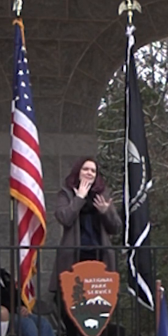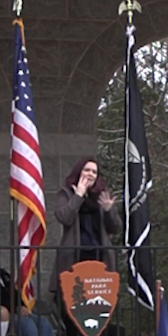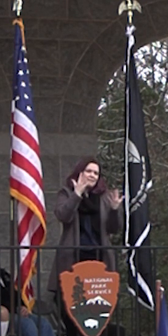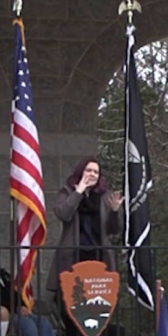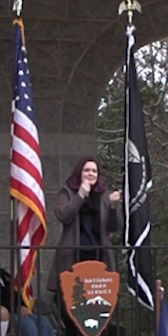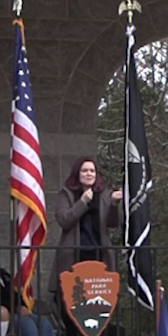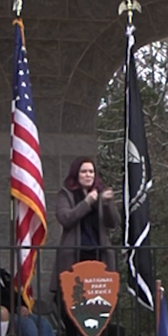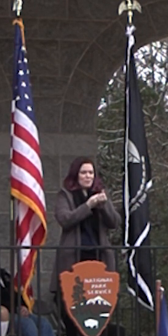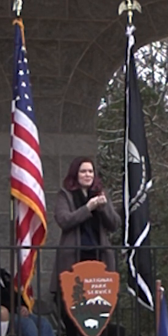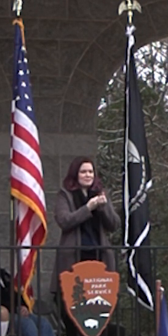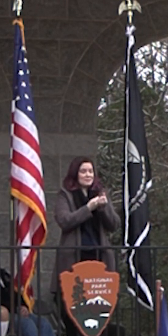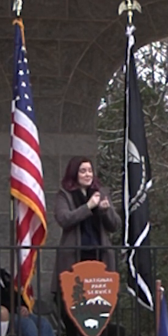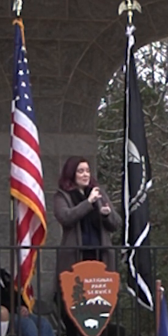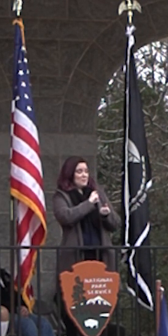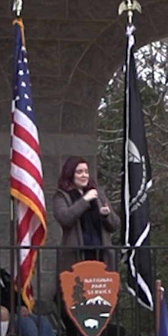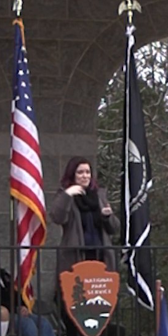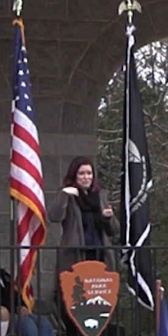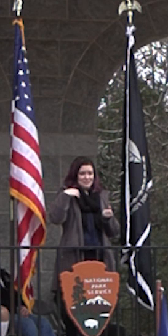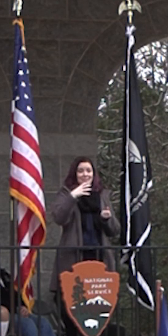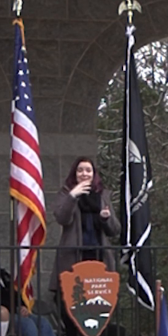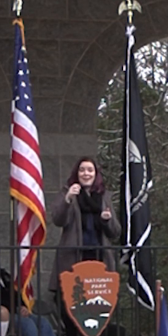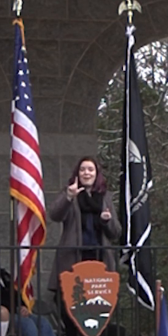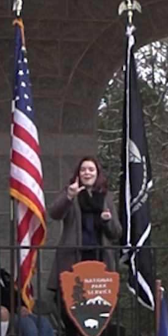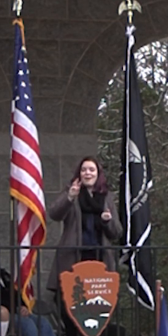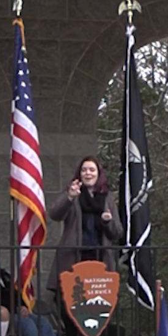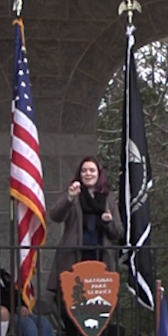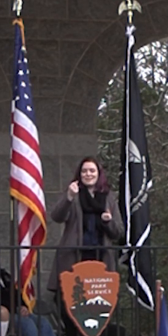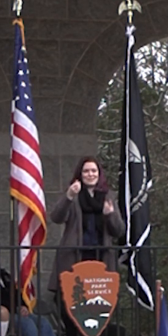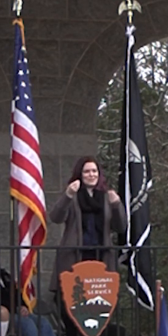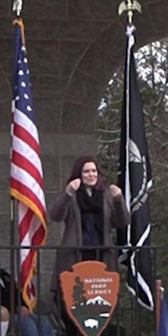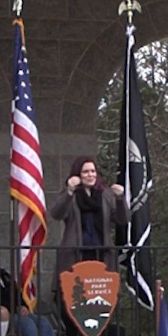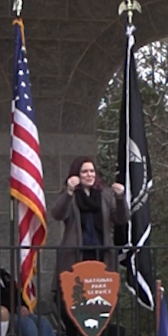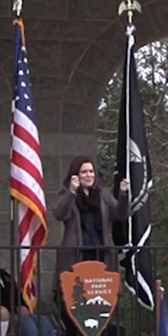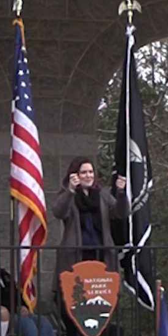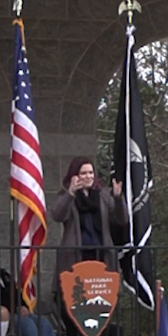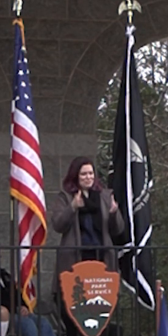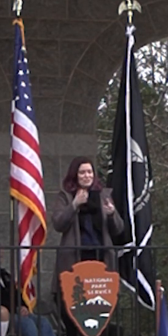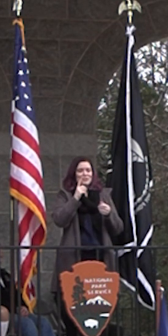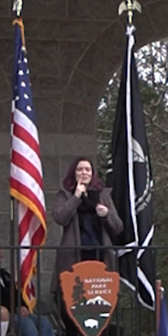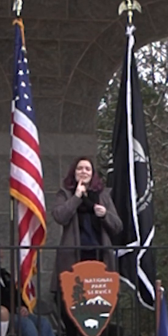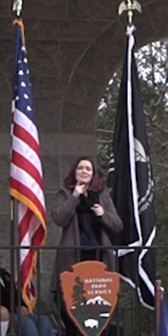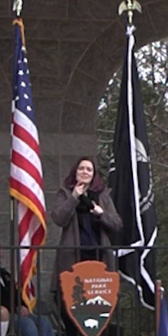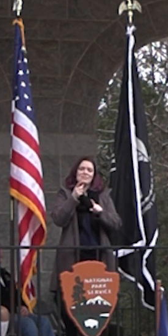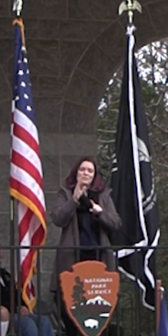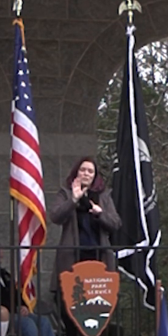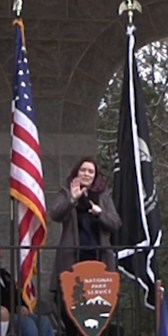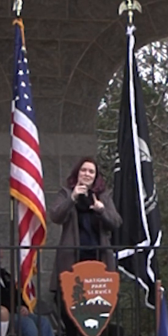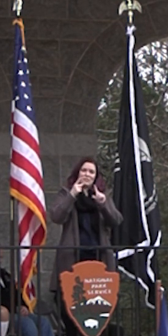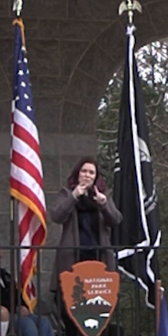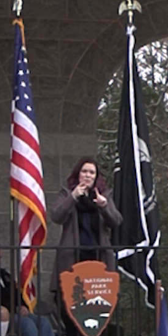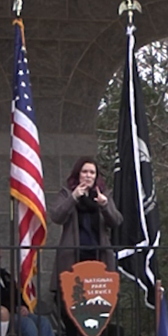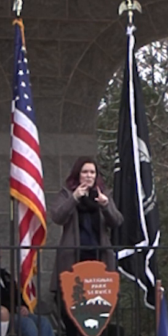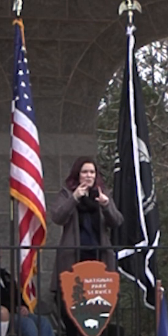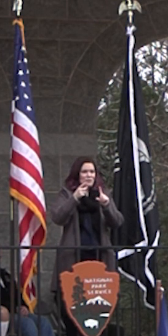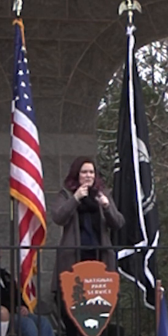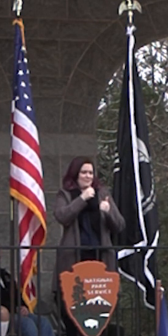Americus Police Chief, as well as the store manager of Lowe's and his team for allowing us to share the mission at his store on